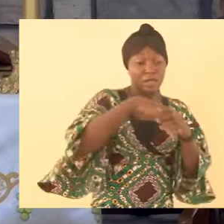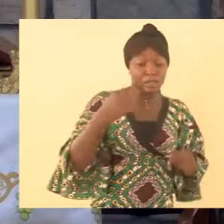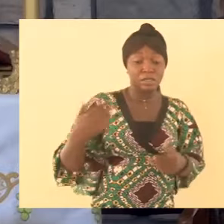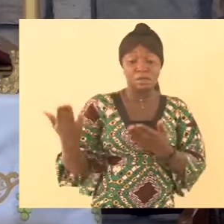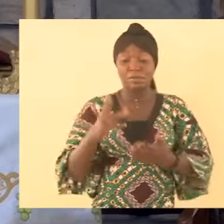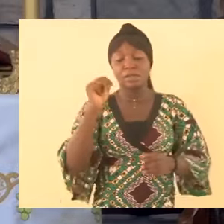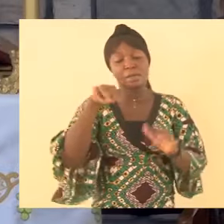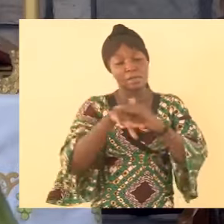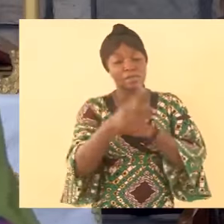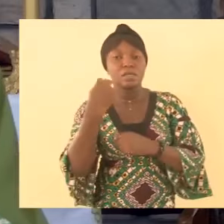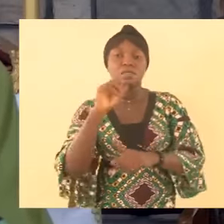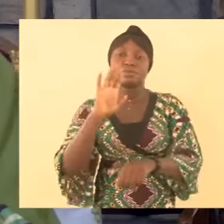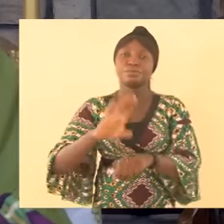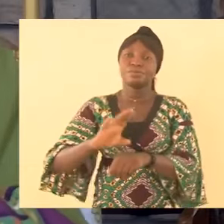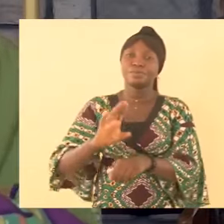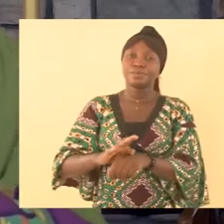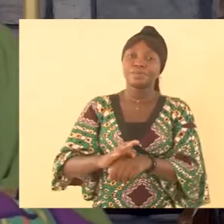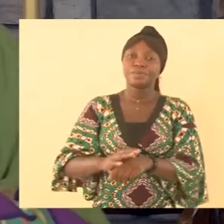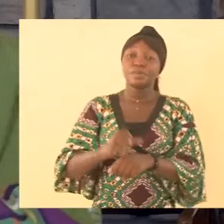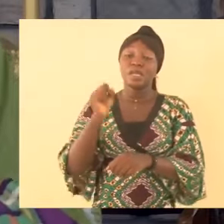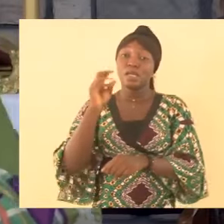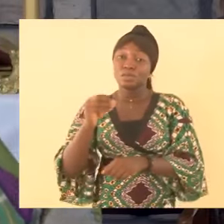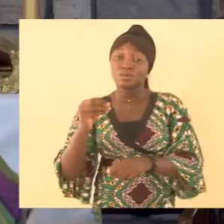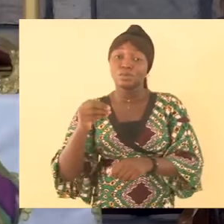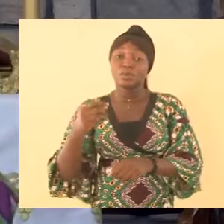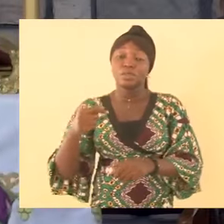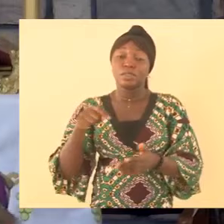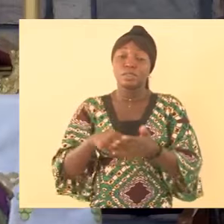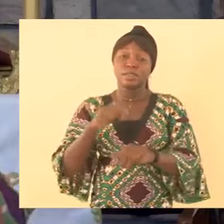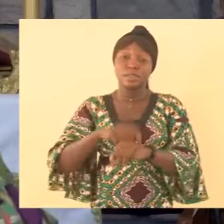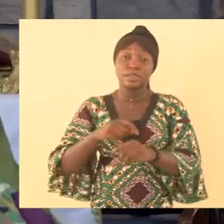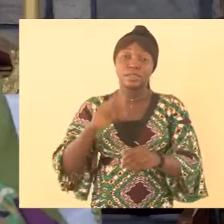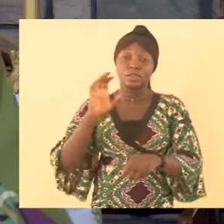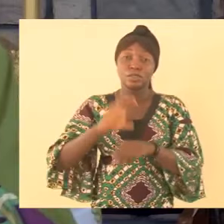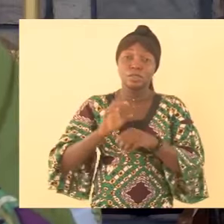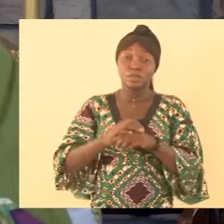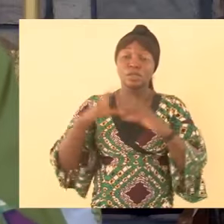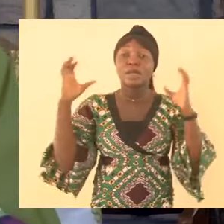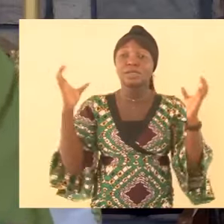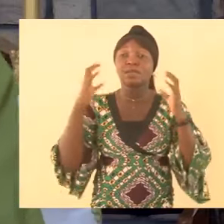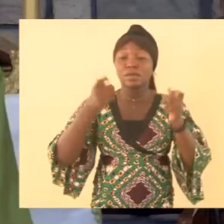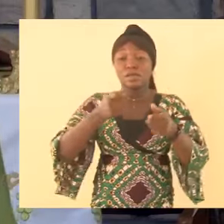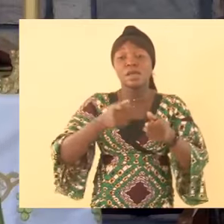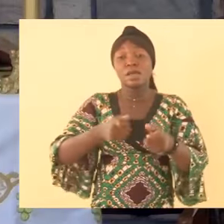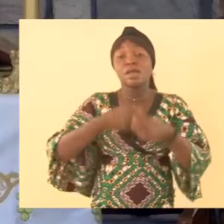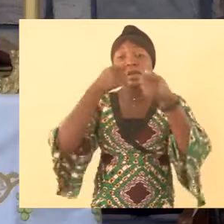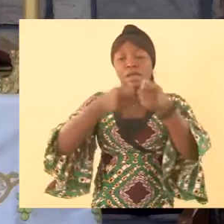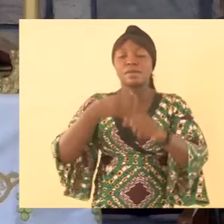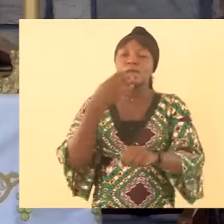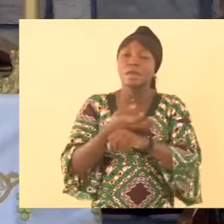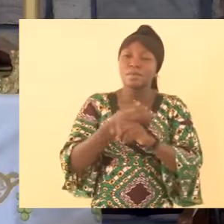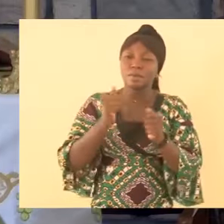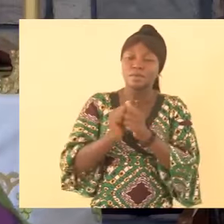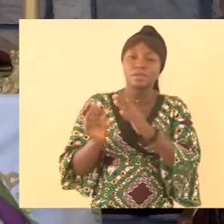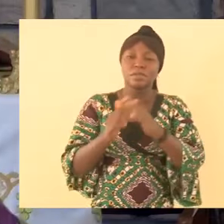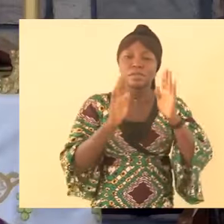we are bringing them inside the church. And so, at this time that churches are celebrating harvest, I continue to plead with the